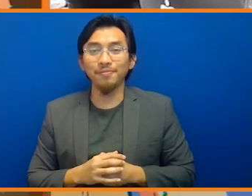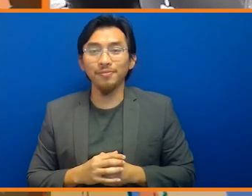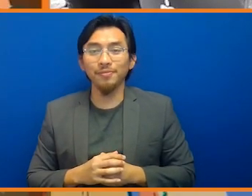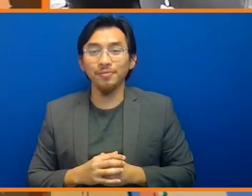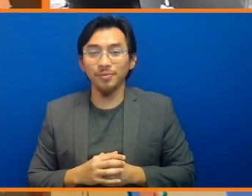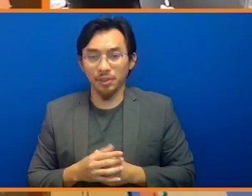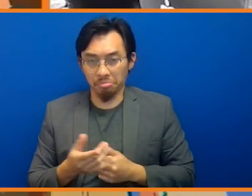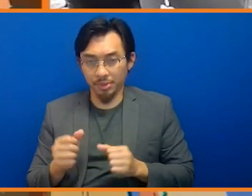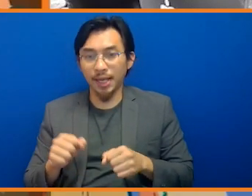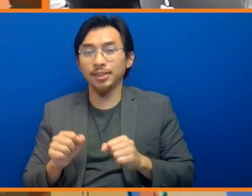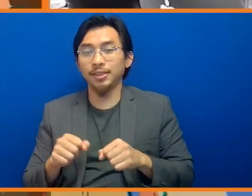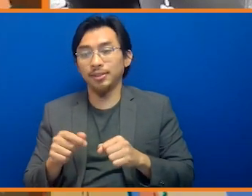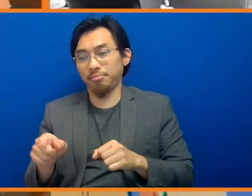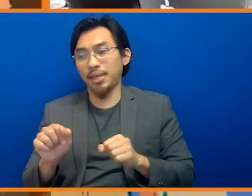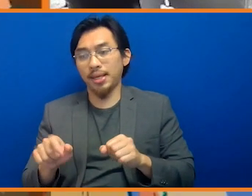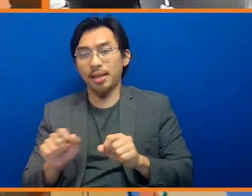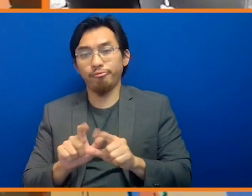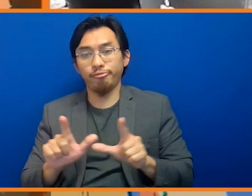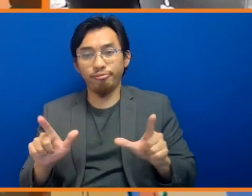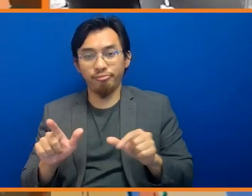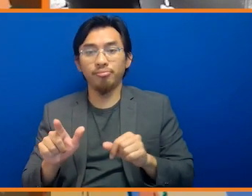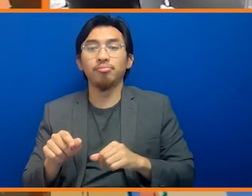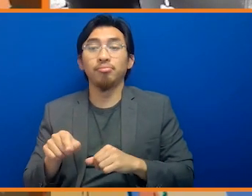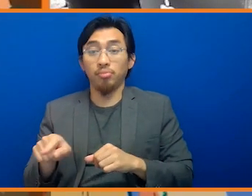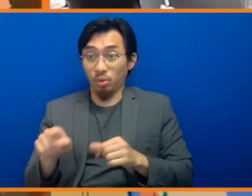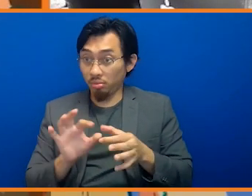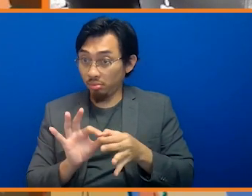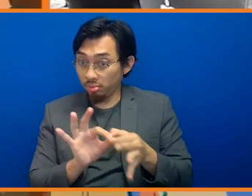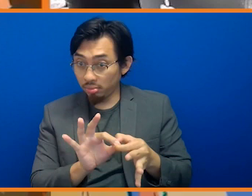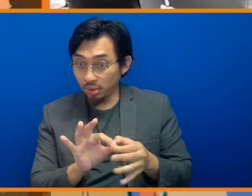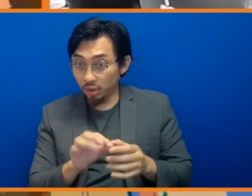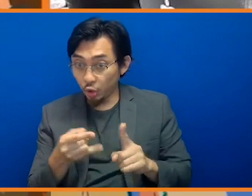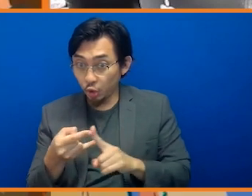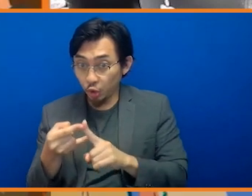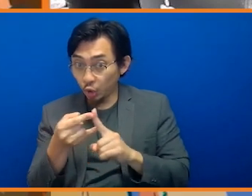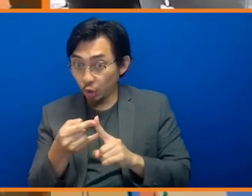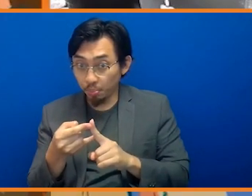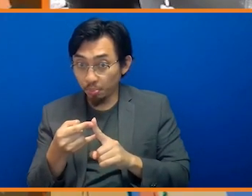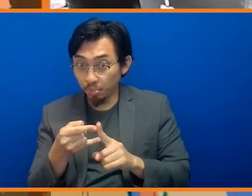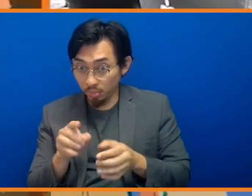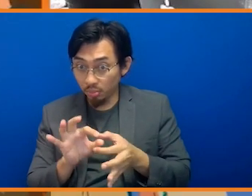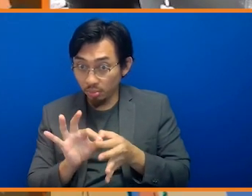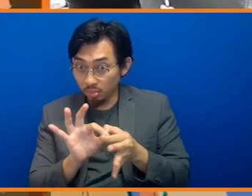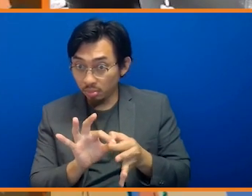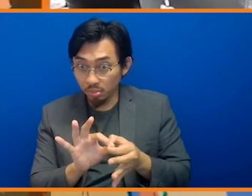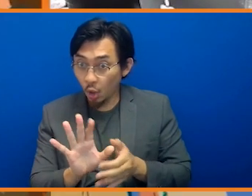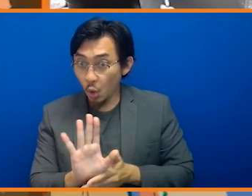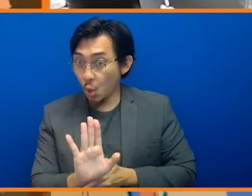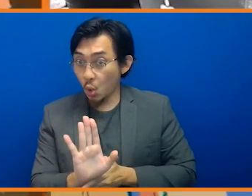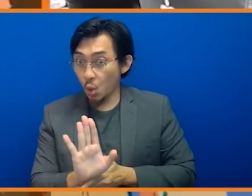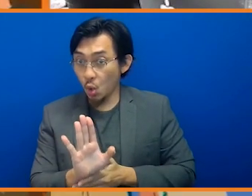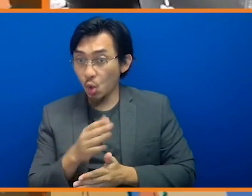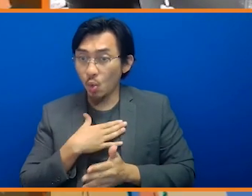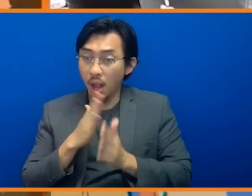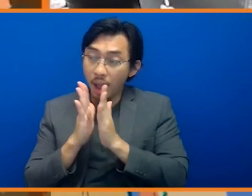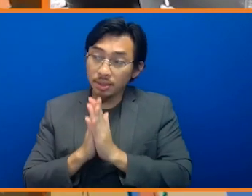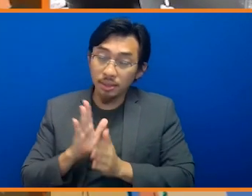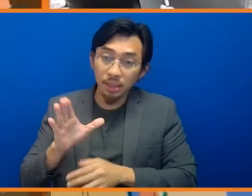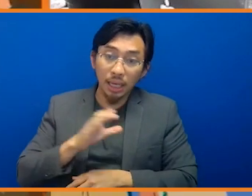Yes, we can share screen. Do you connect to the Zoom? You connect to the Zoom? No. I can